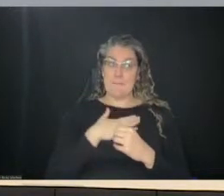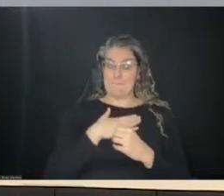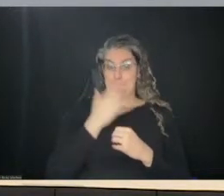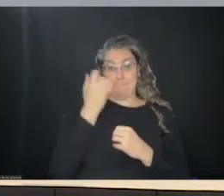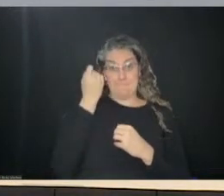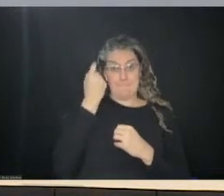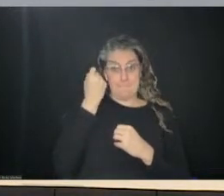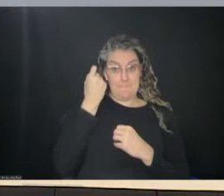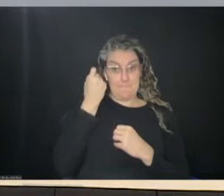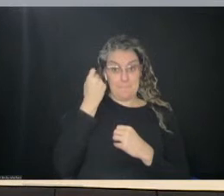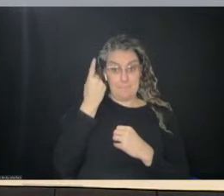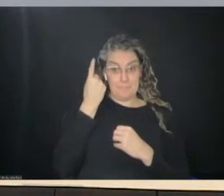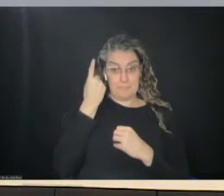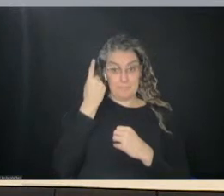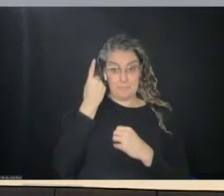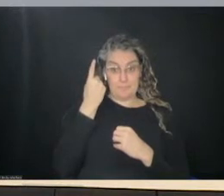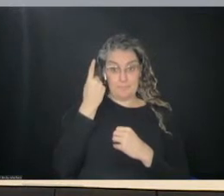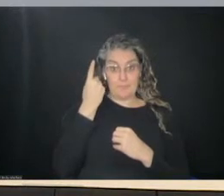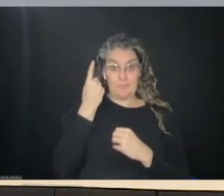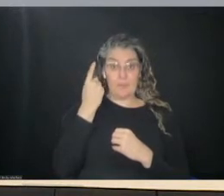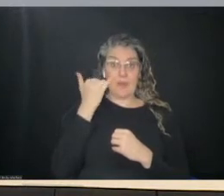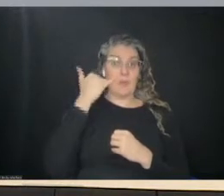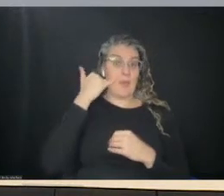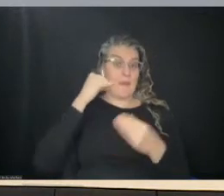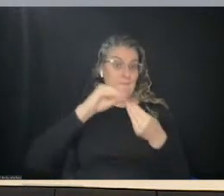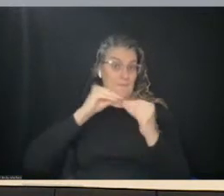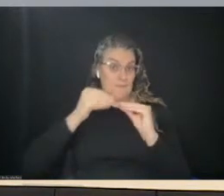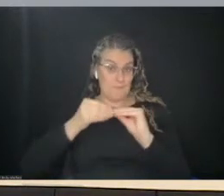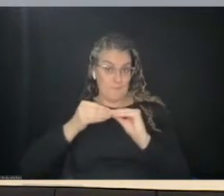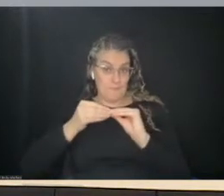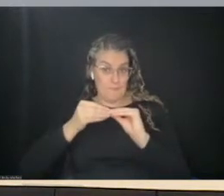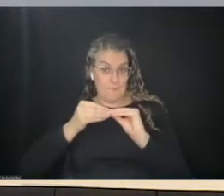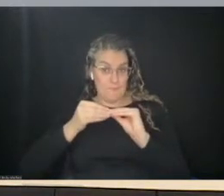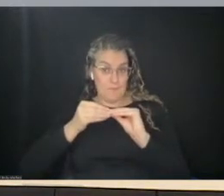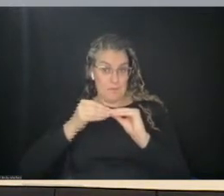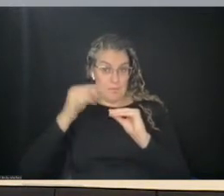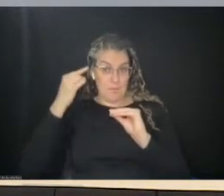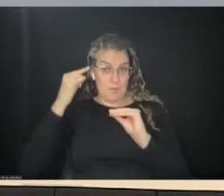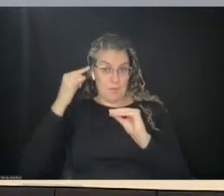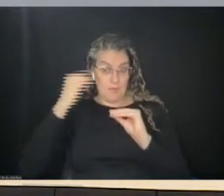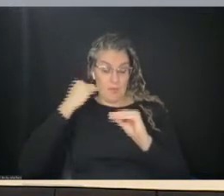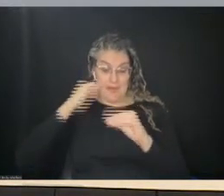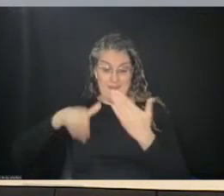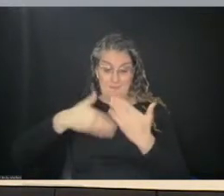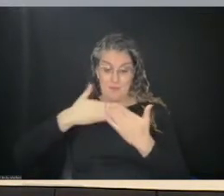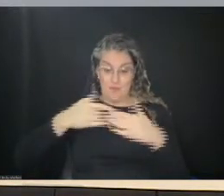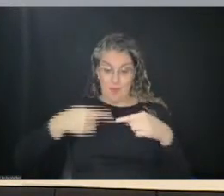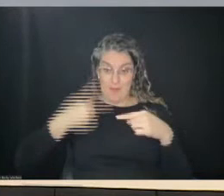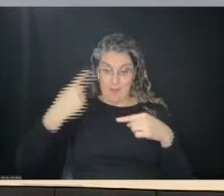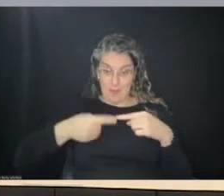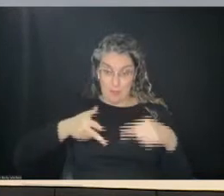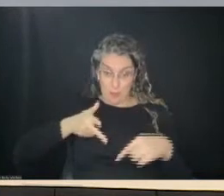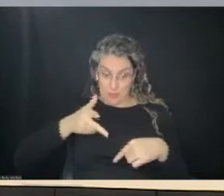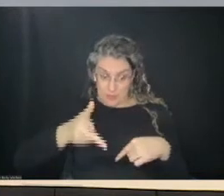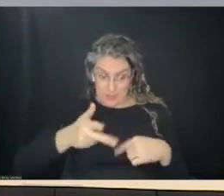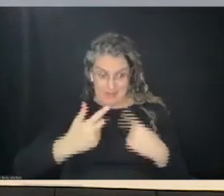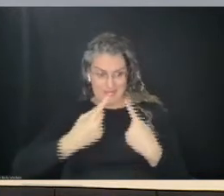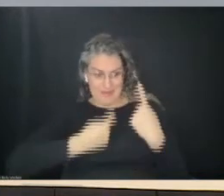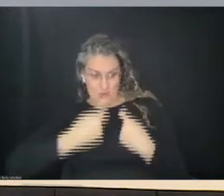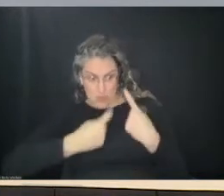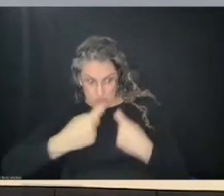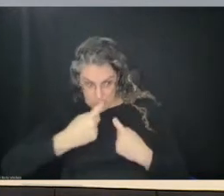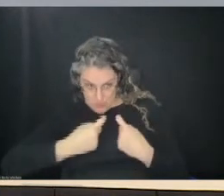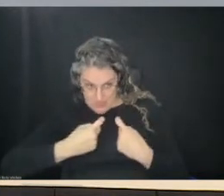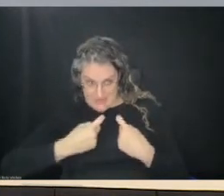that you'll have a phone number for the individual. If you pull up, you get screened, you have test, you have a